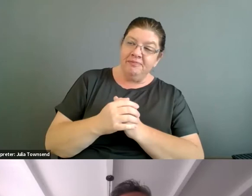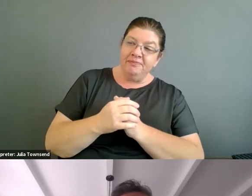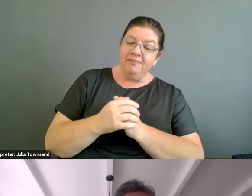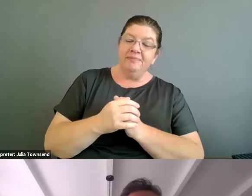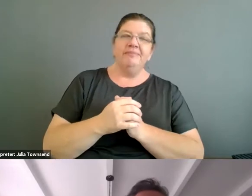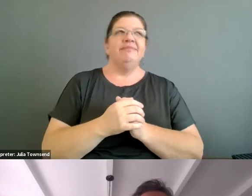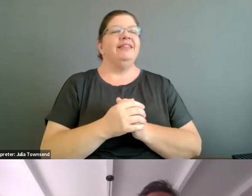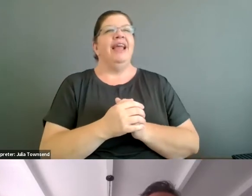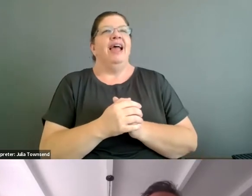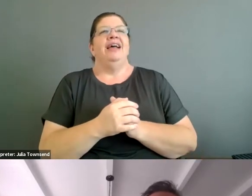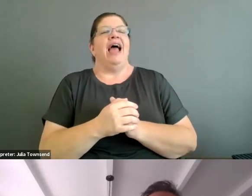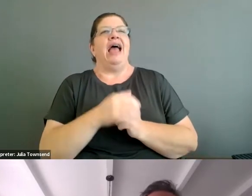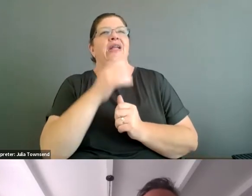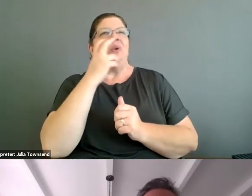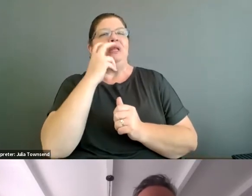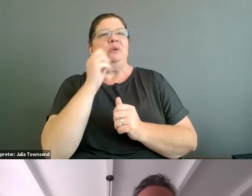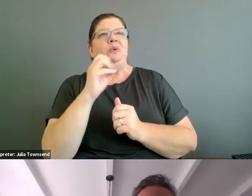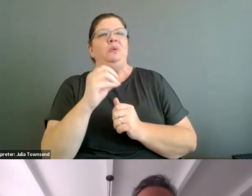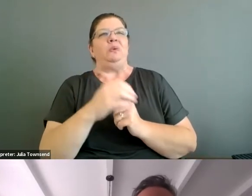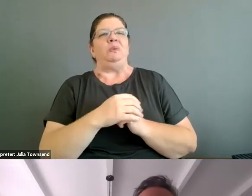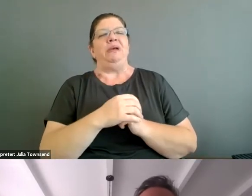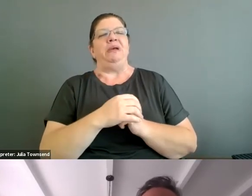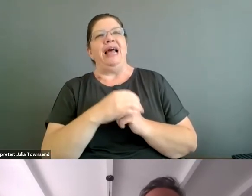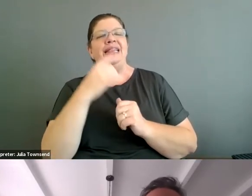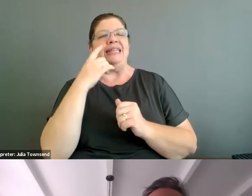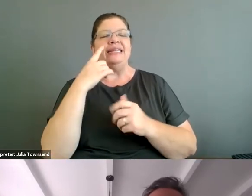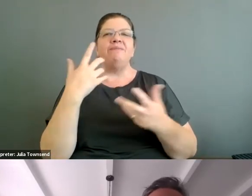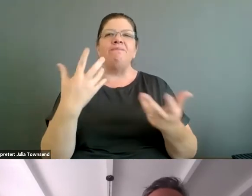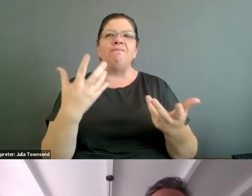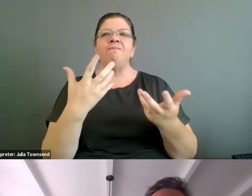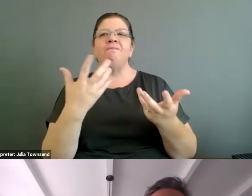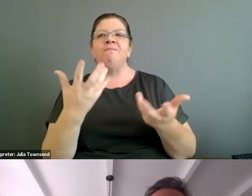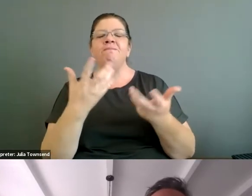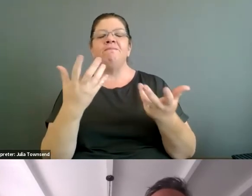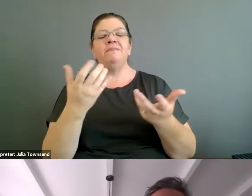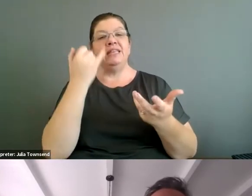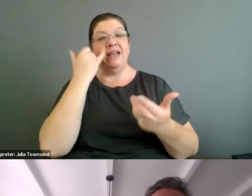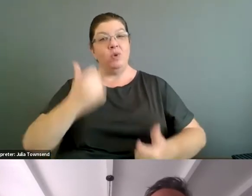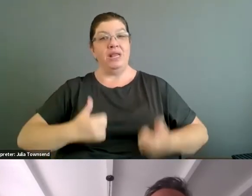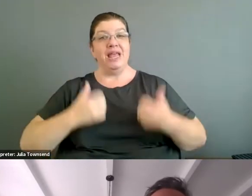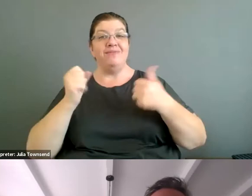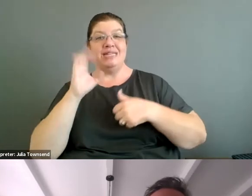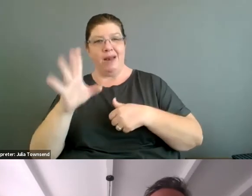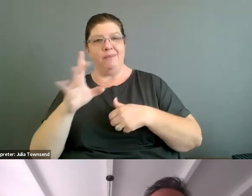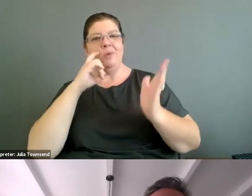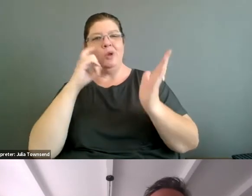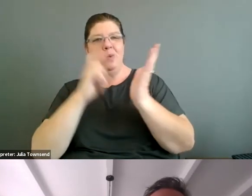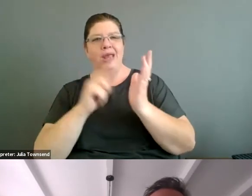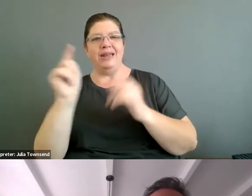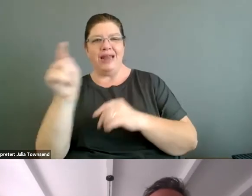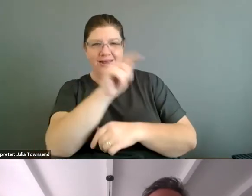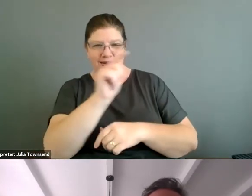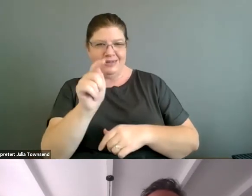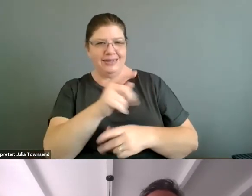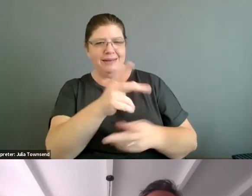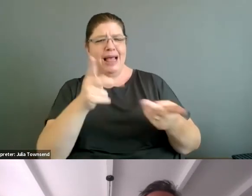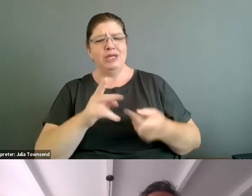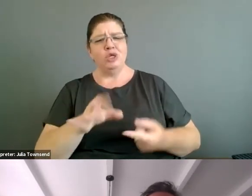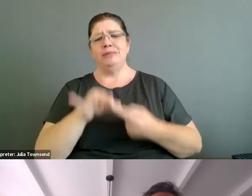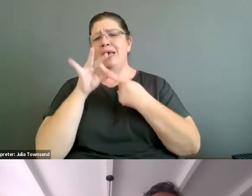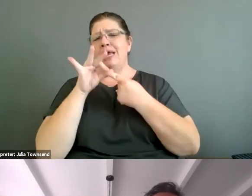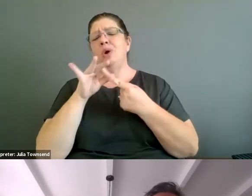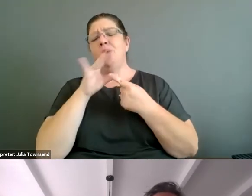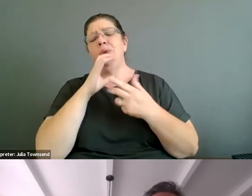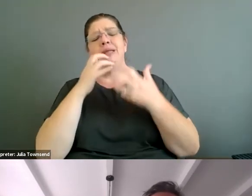I don't think so. I just think, you know, if you live in Santa Barbara, you know these special places and how much they mean to the city.